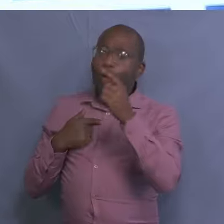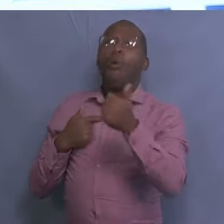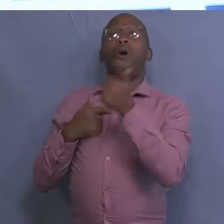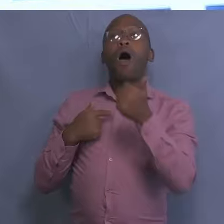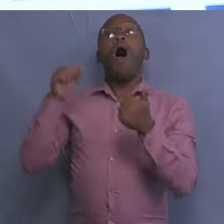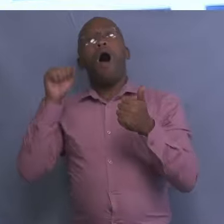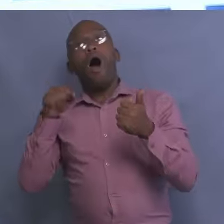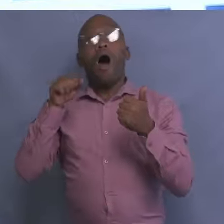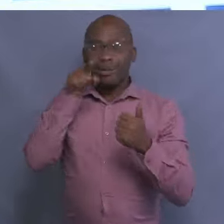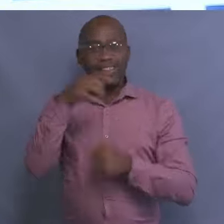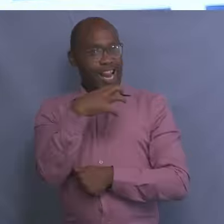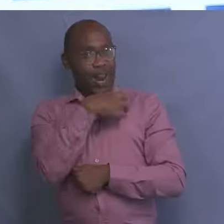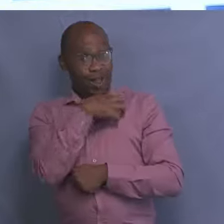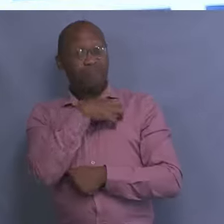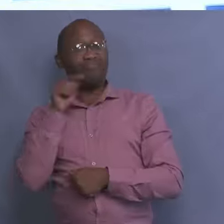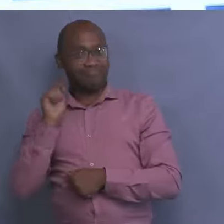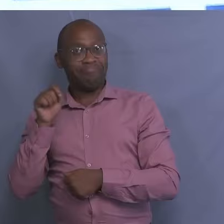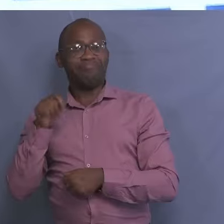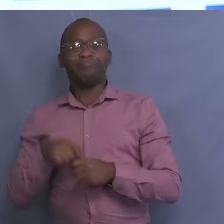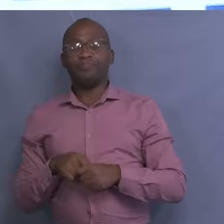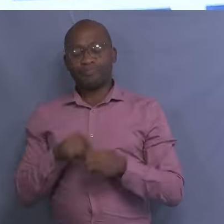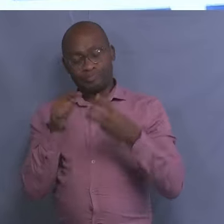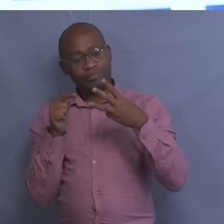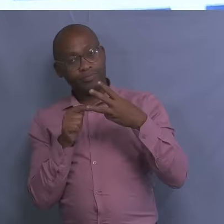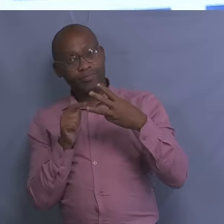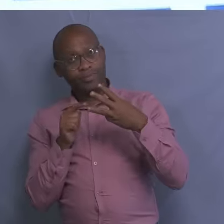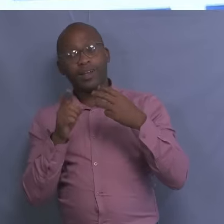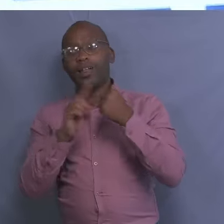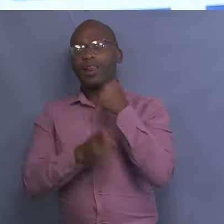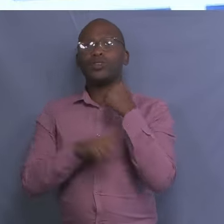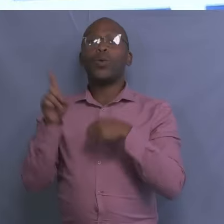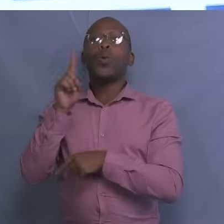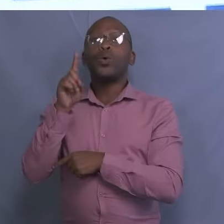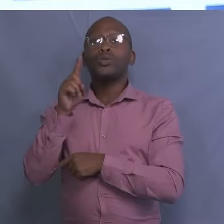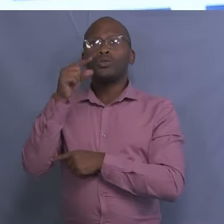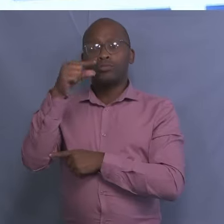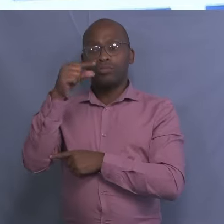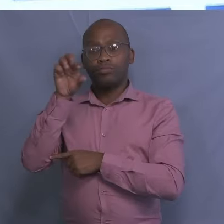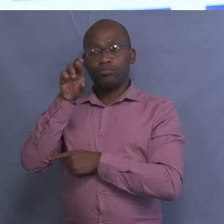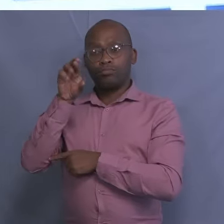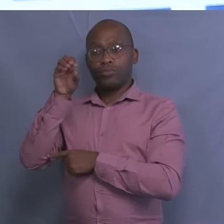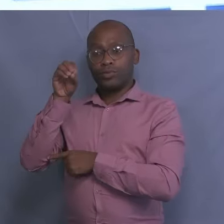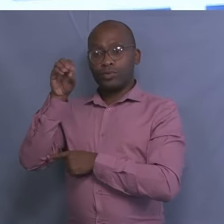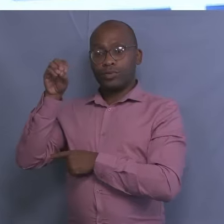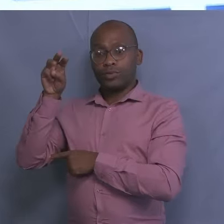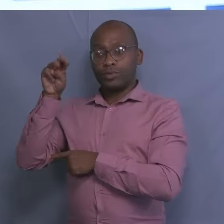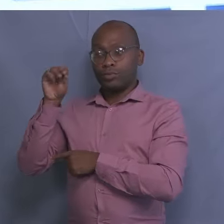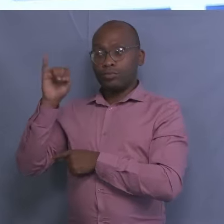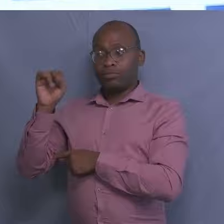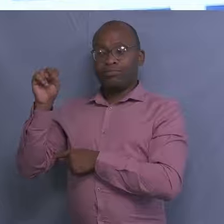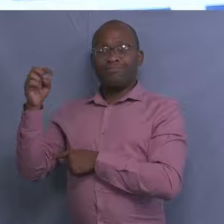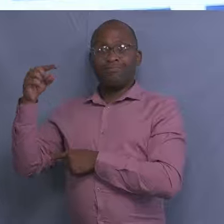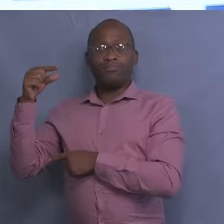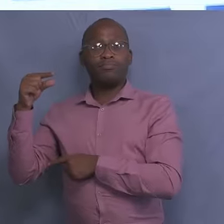its competitors. And then lastly, we have grooming, which is grooming refers to the